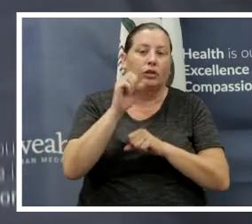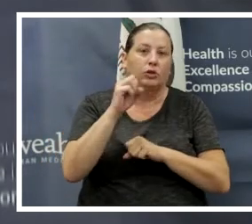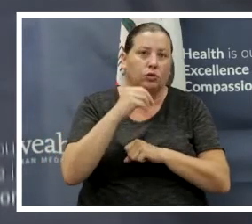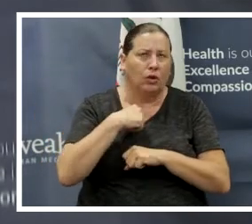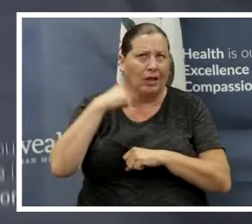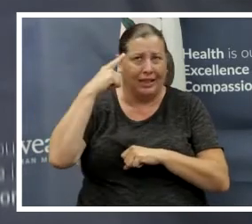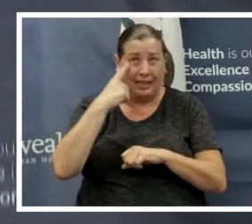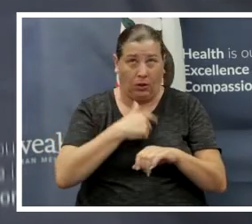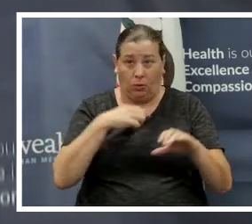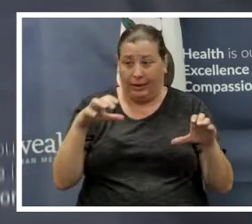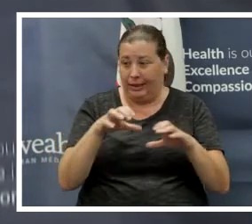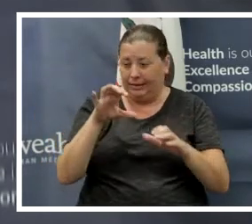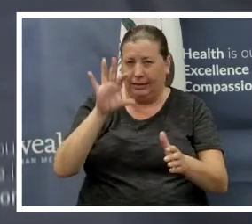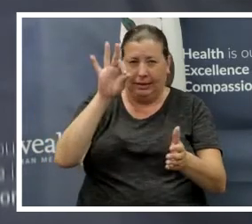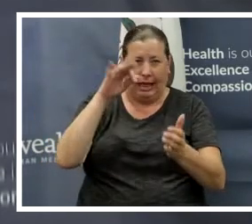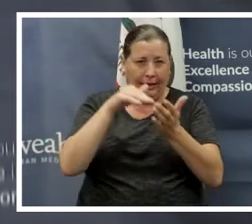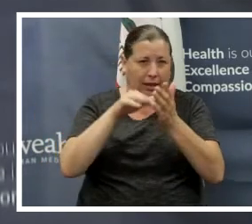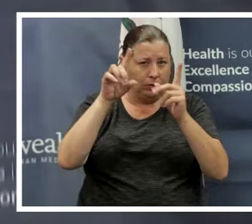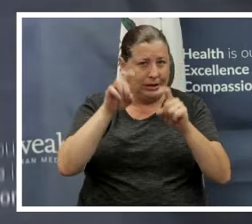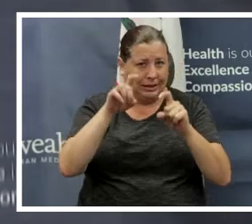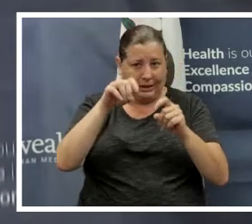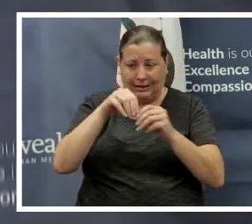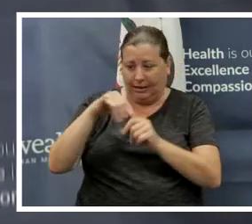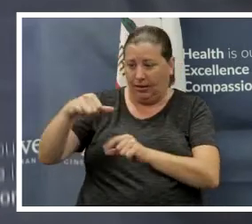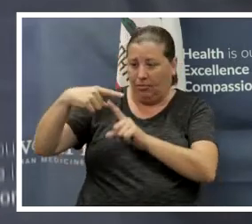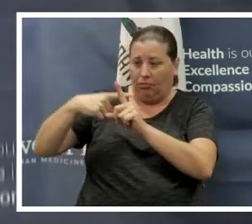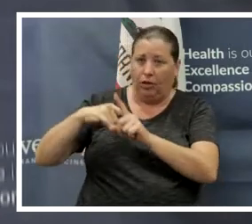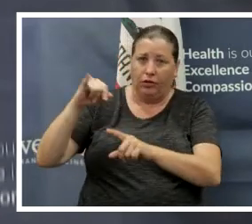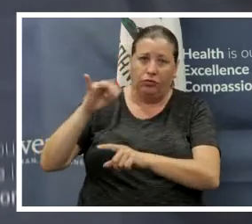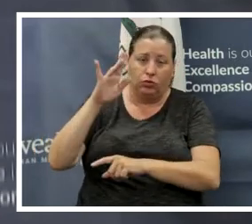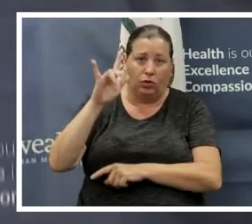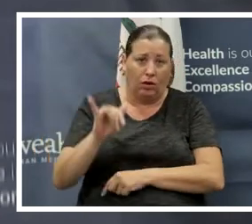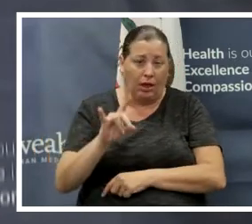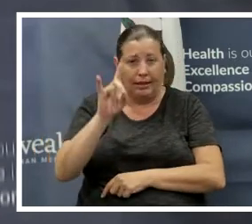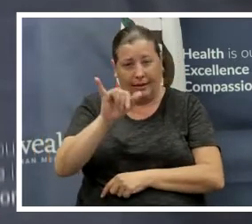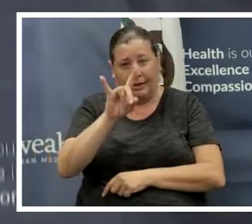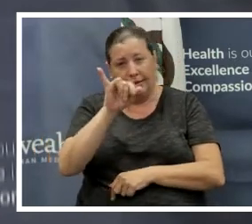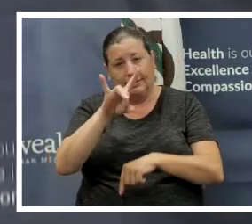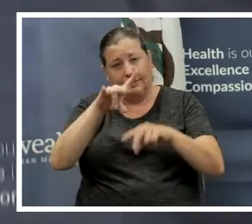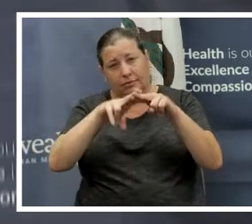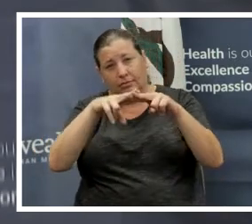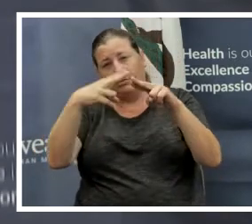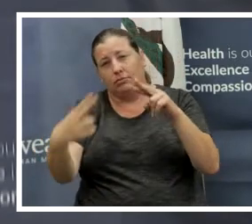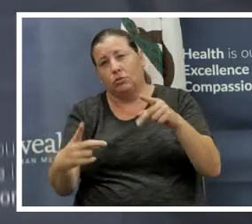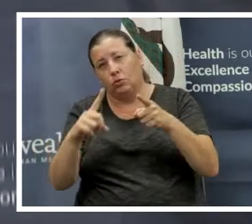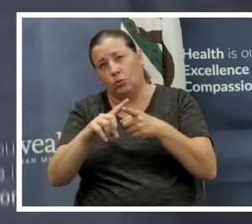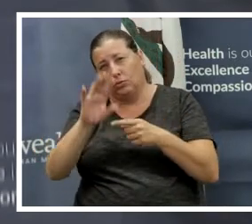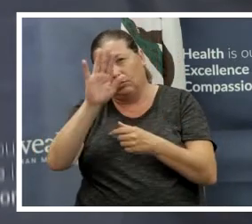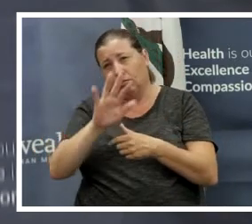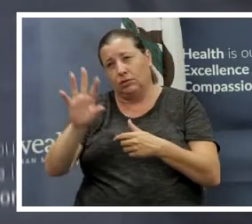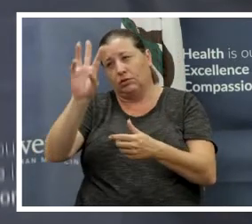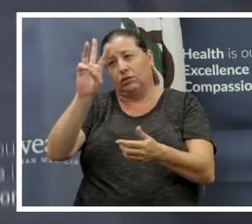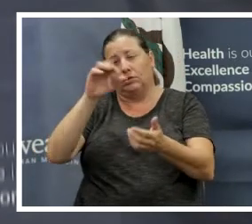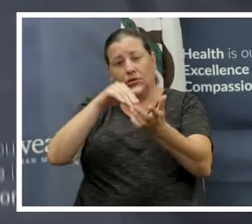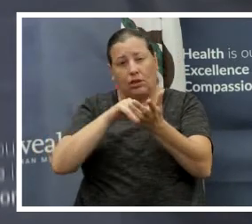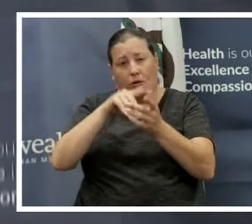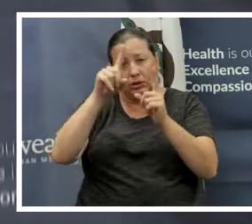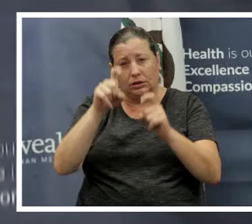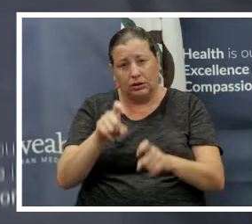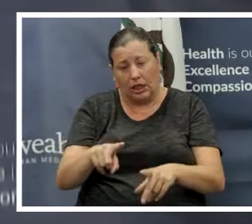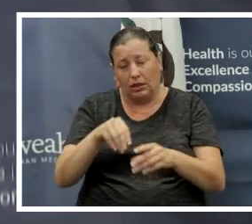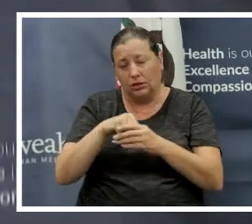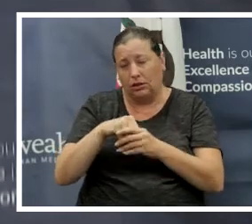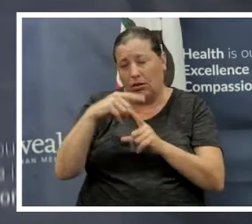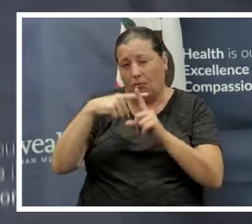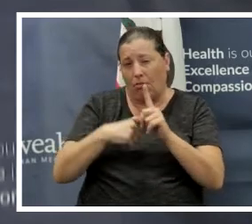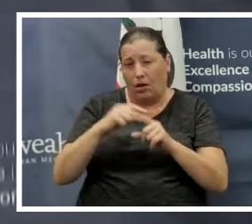tests just in the month of July. That did fall to about 6,000 tests in the month of August, but it